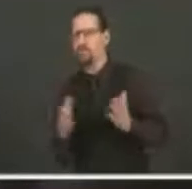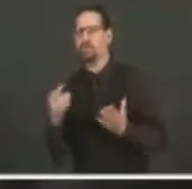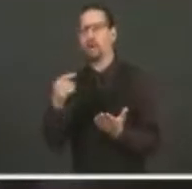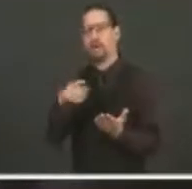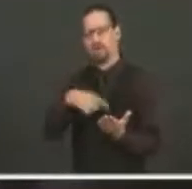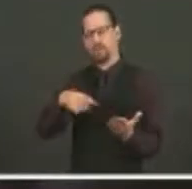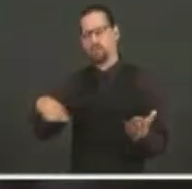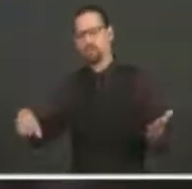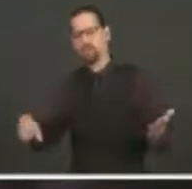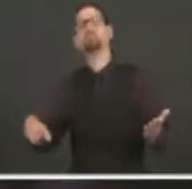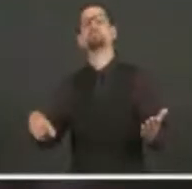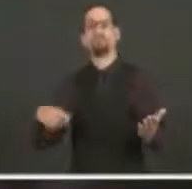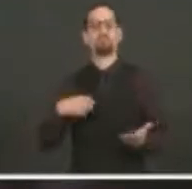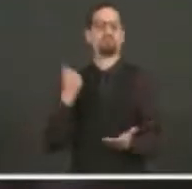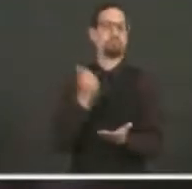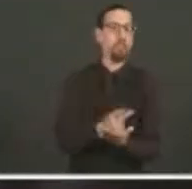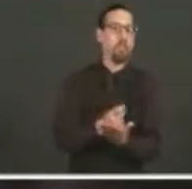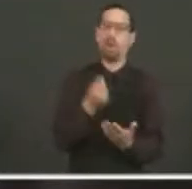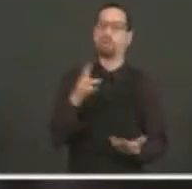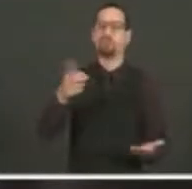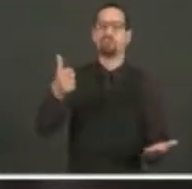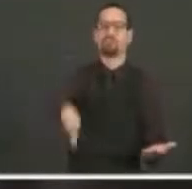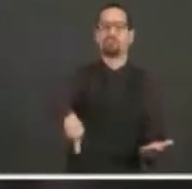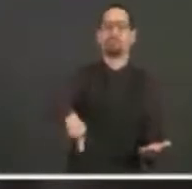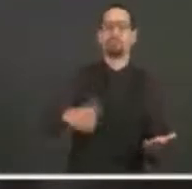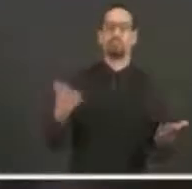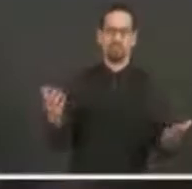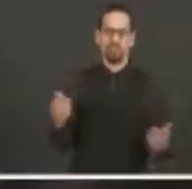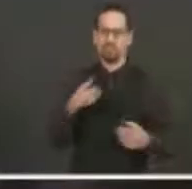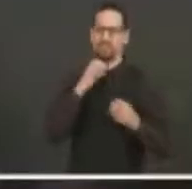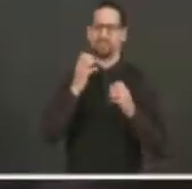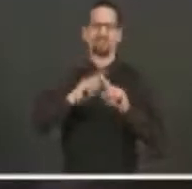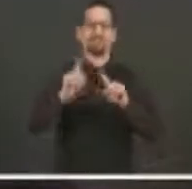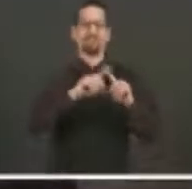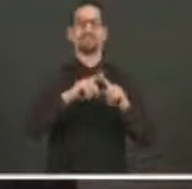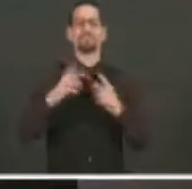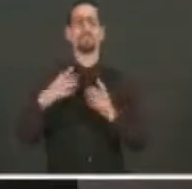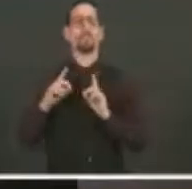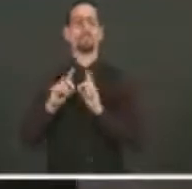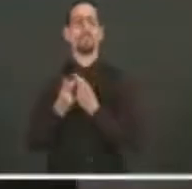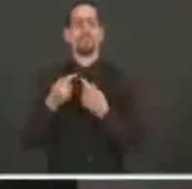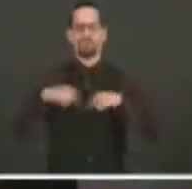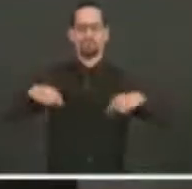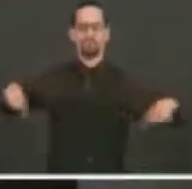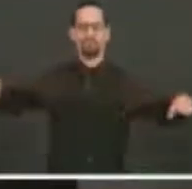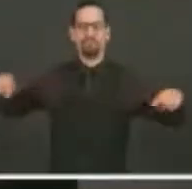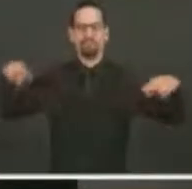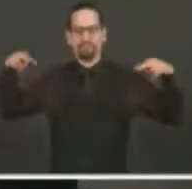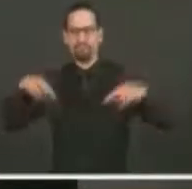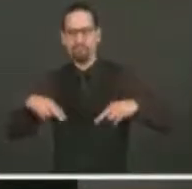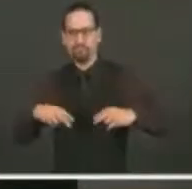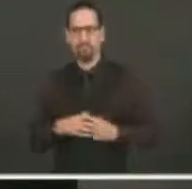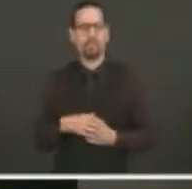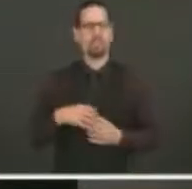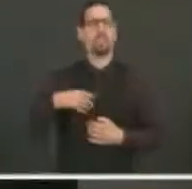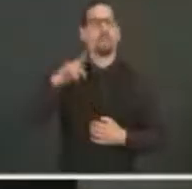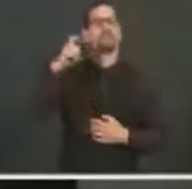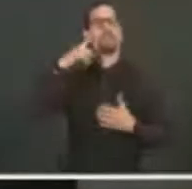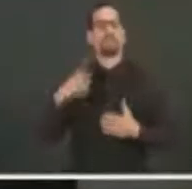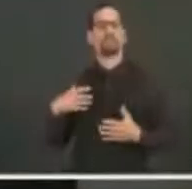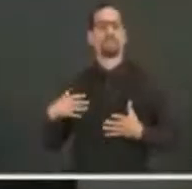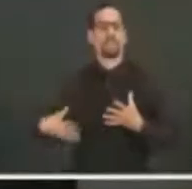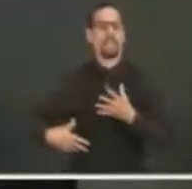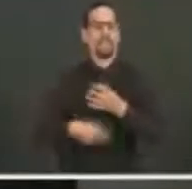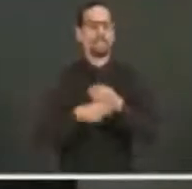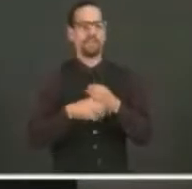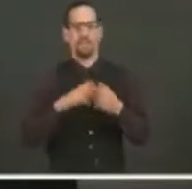department process, obviously always involved in the Department of Health. Can I say one thing quickly? We'll answer whatever. This is important and it's